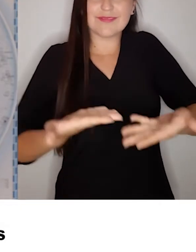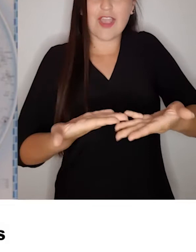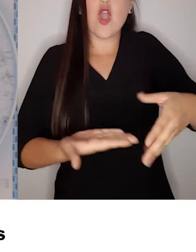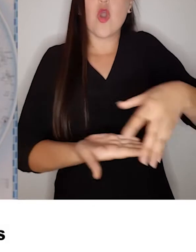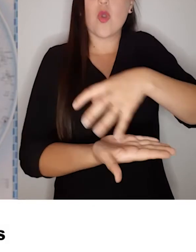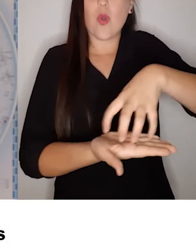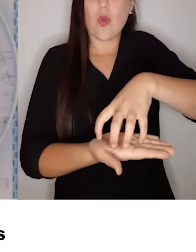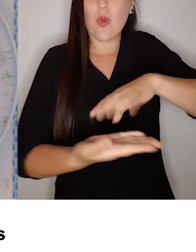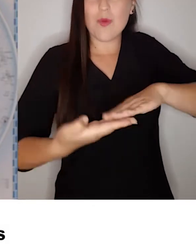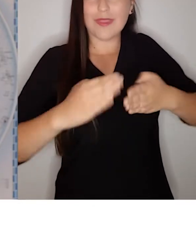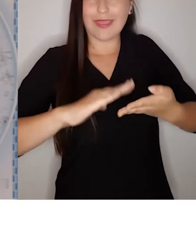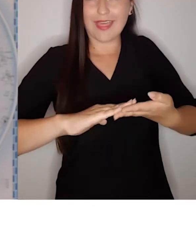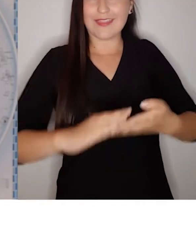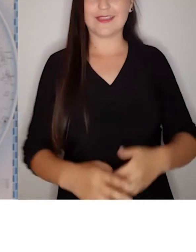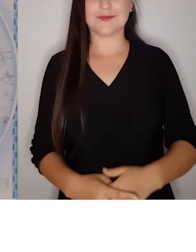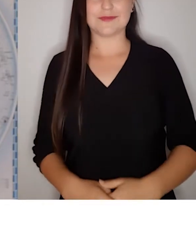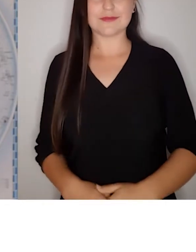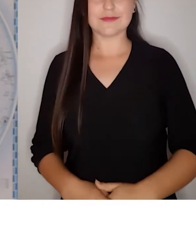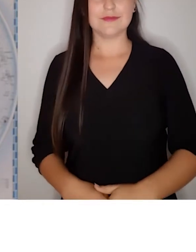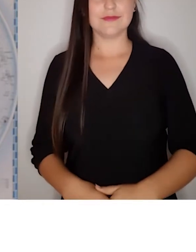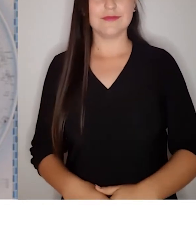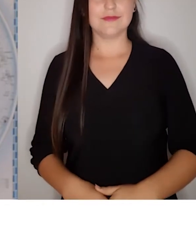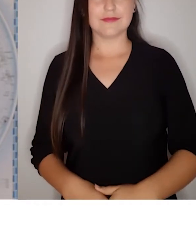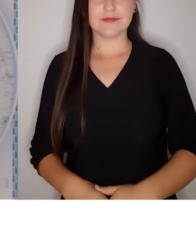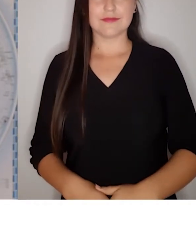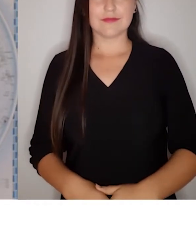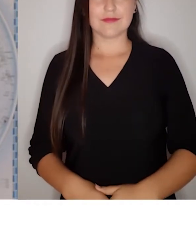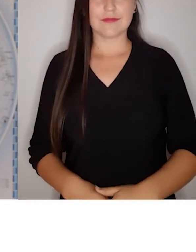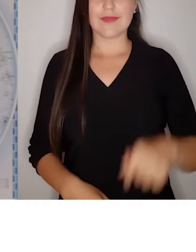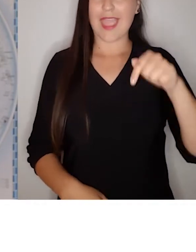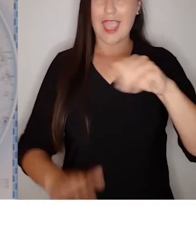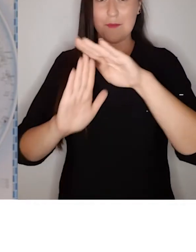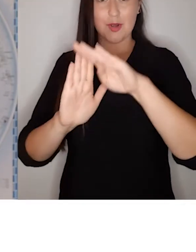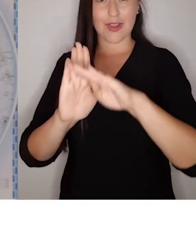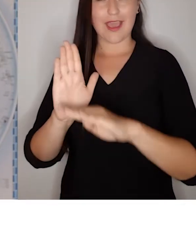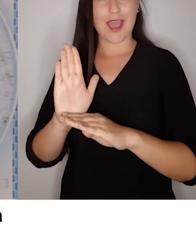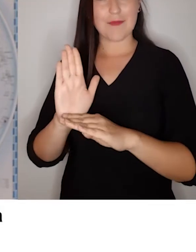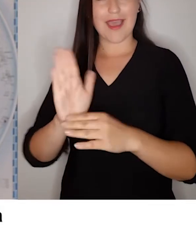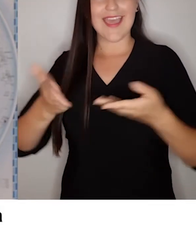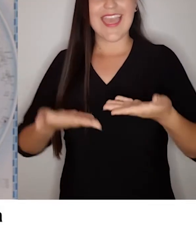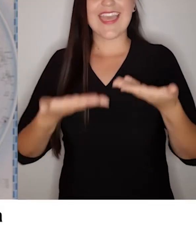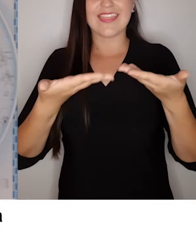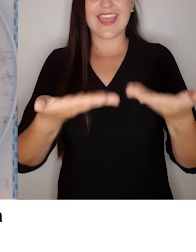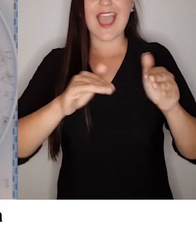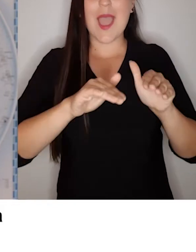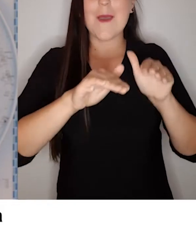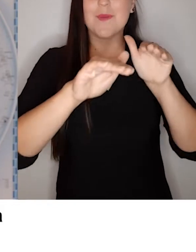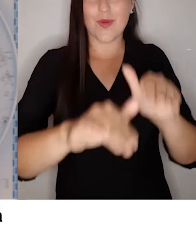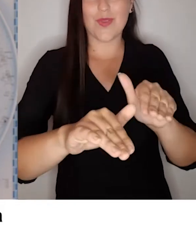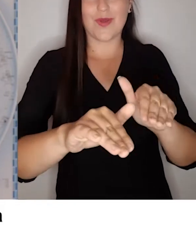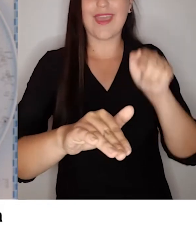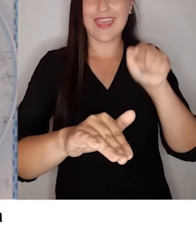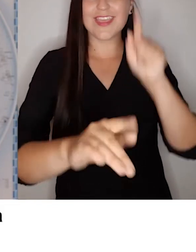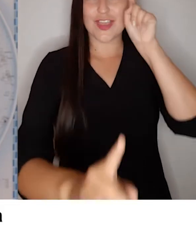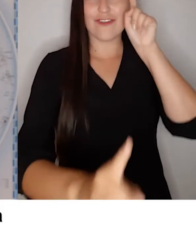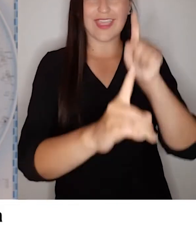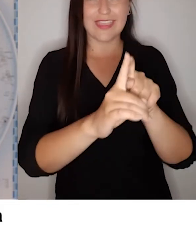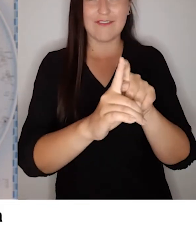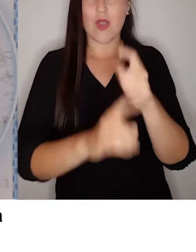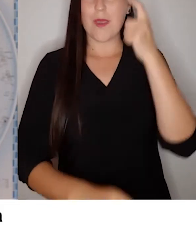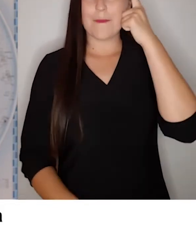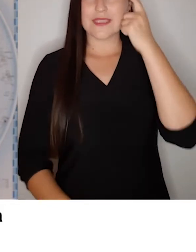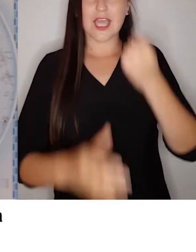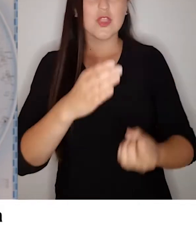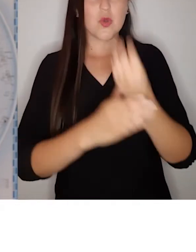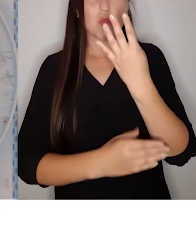develop positive attitudes towards living together in a community. The DEMBRA program provides support